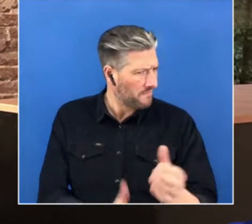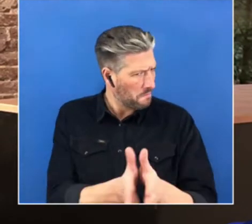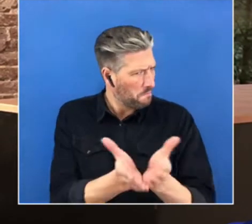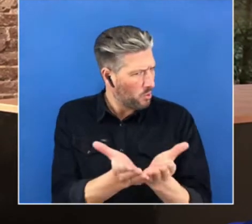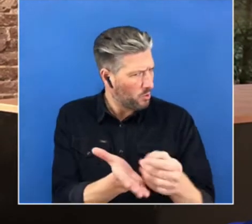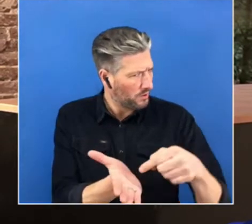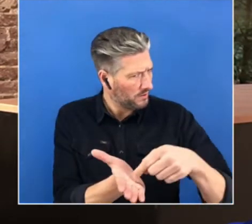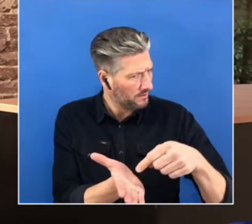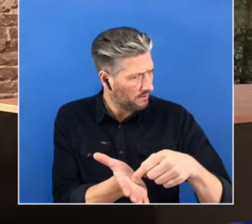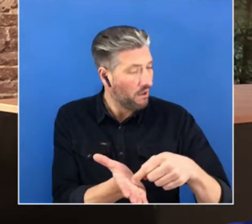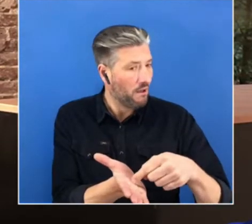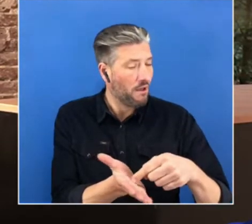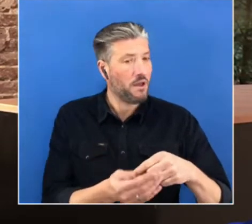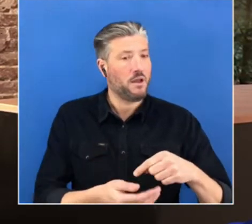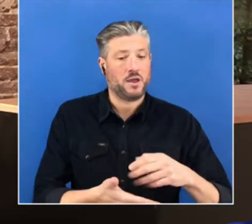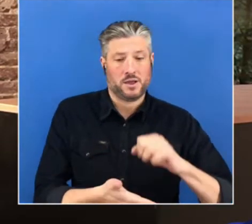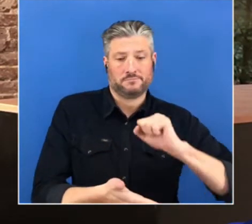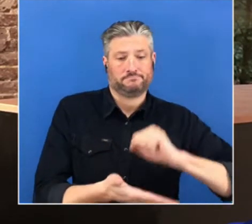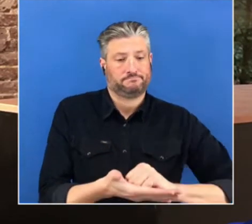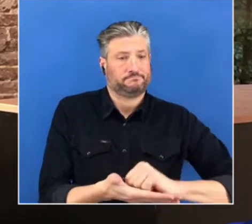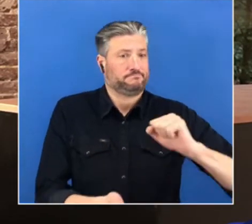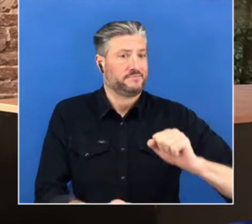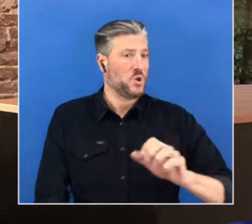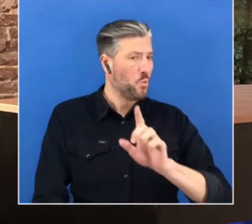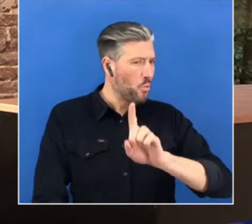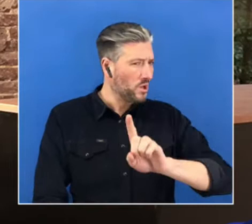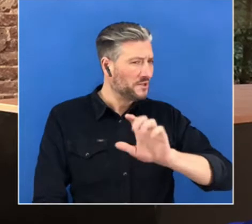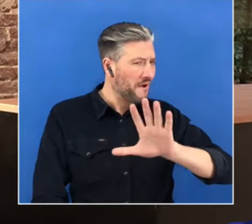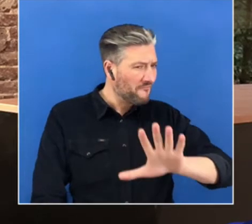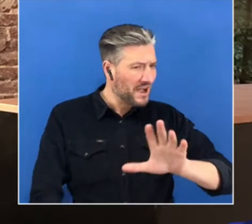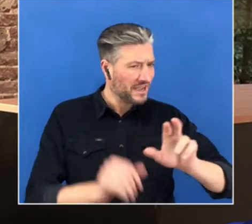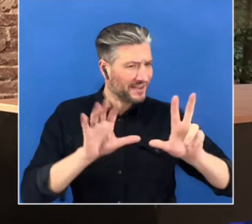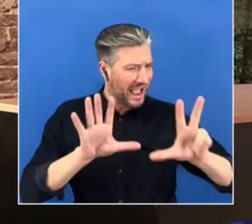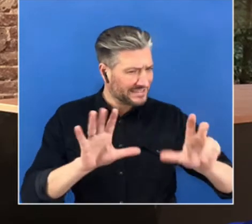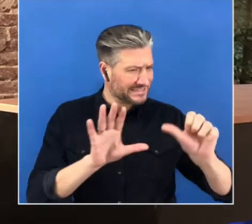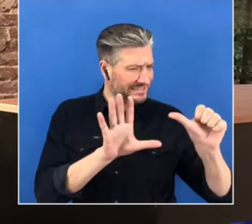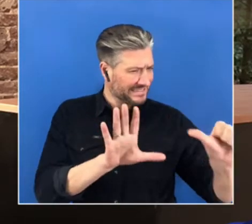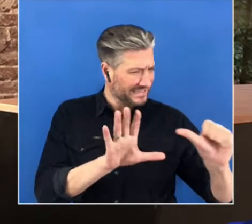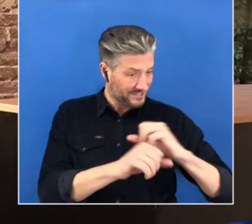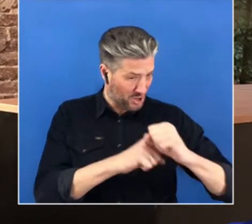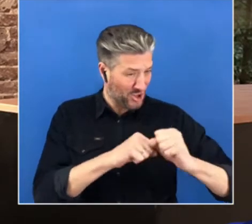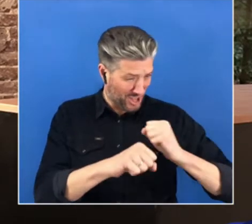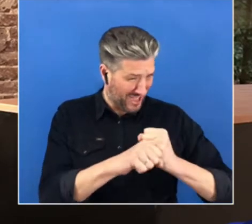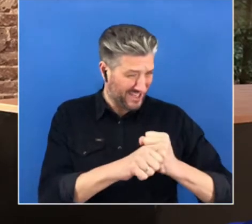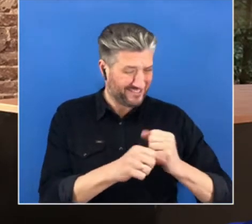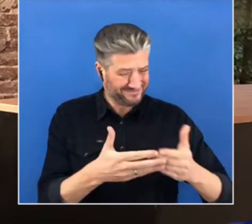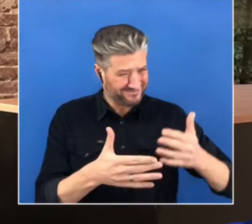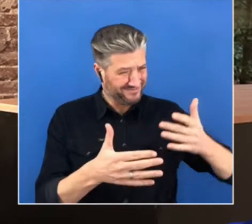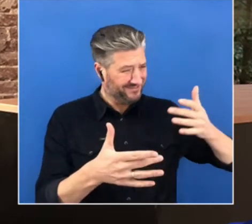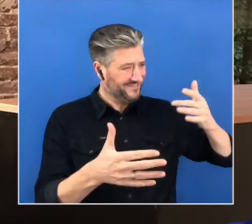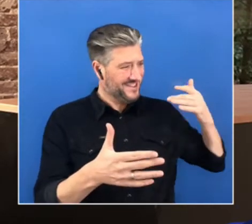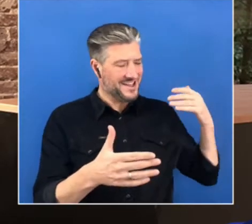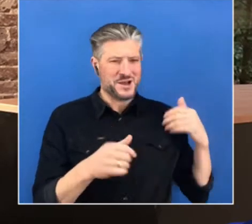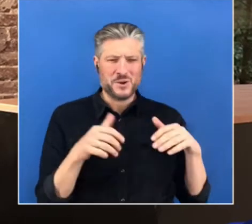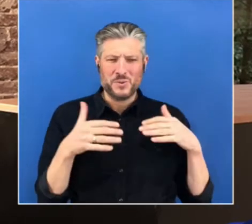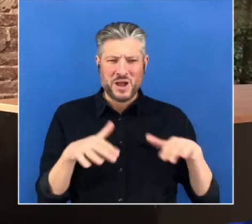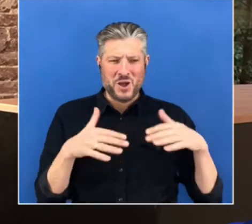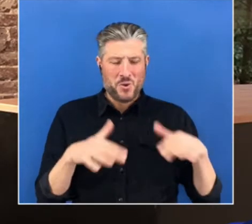1586. You know, I'm very curious. We can also talk about this later, but what book might that be?